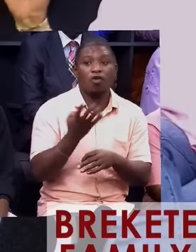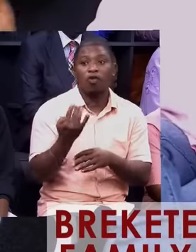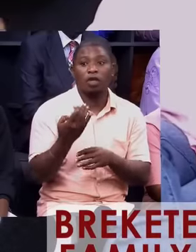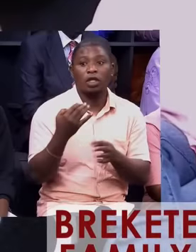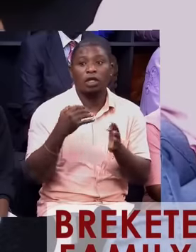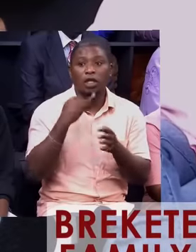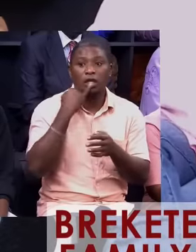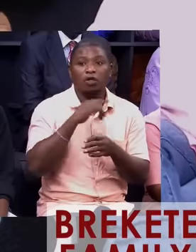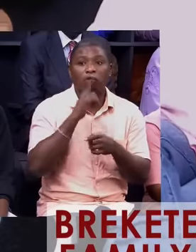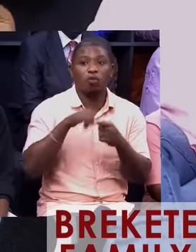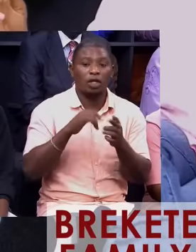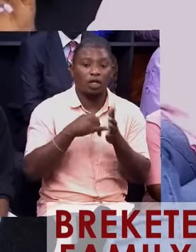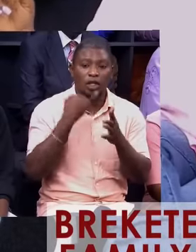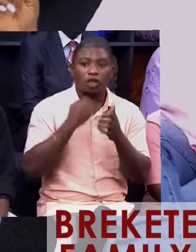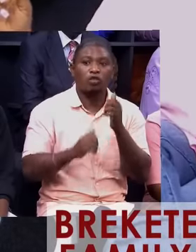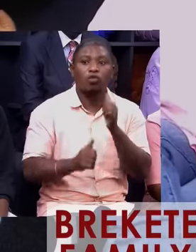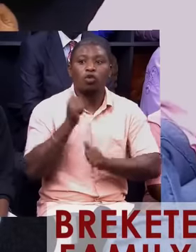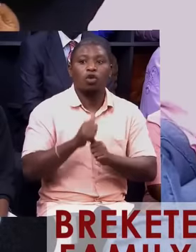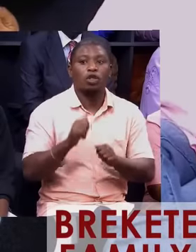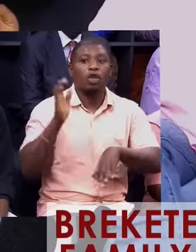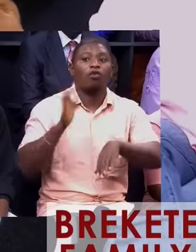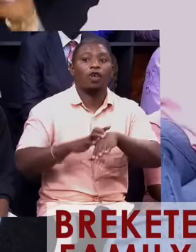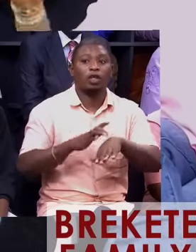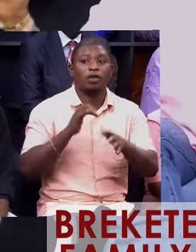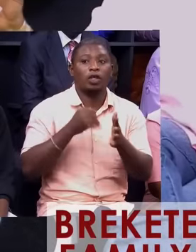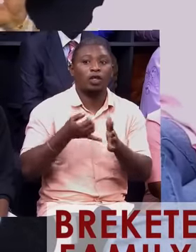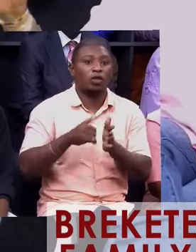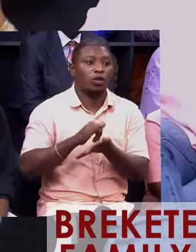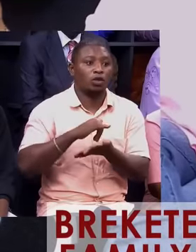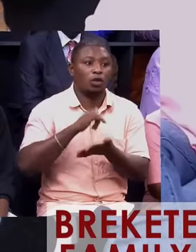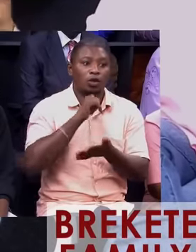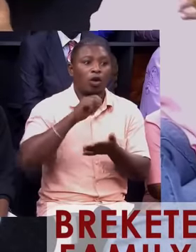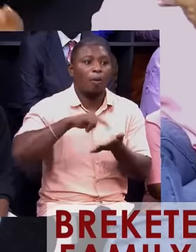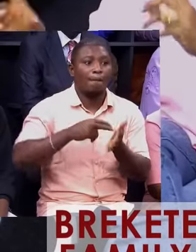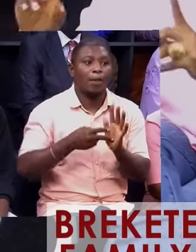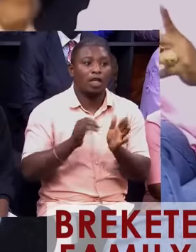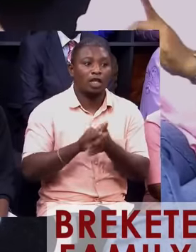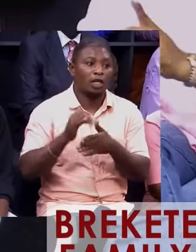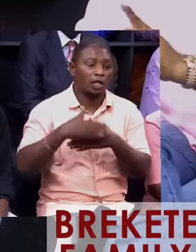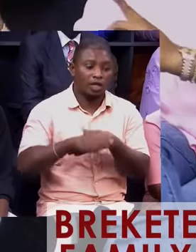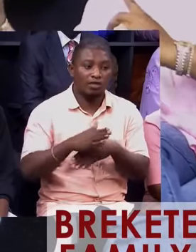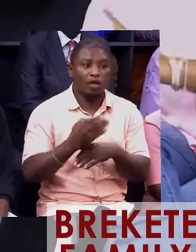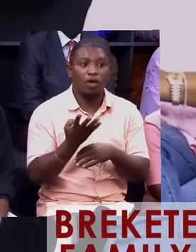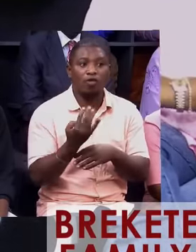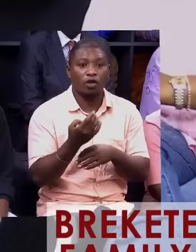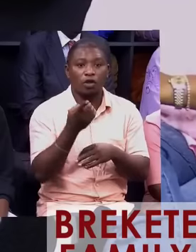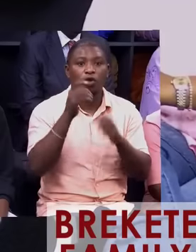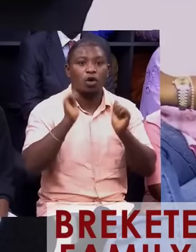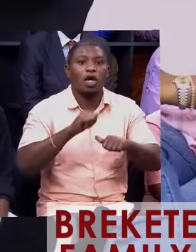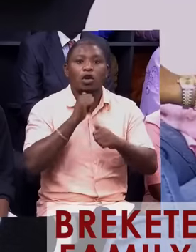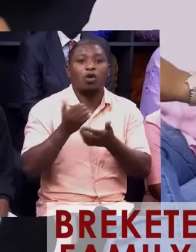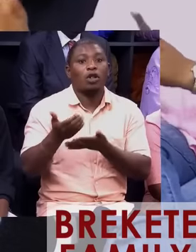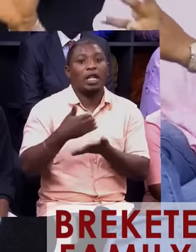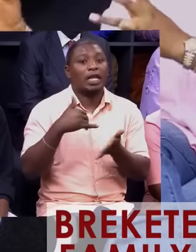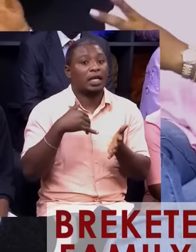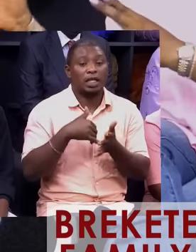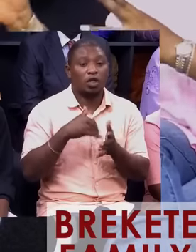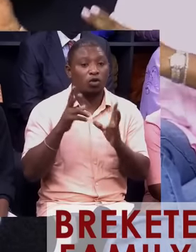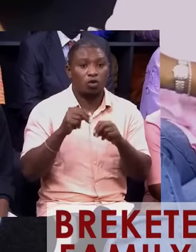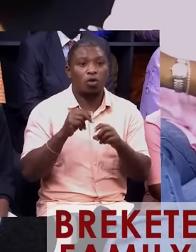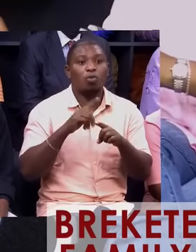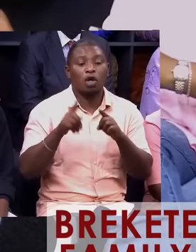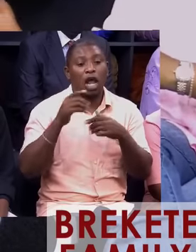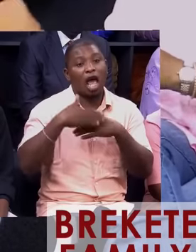most effective it doesn't mean that after 14 you cannot take it